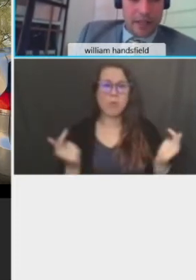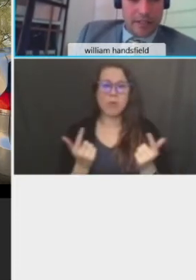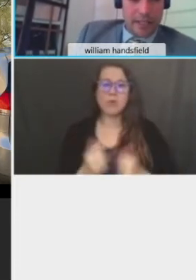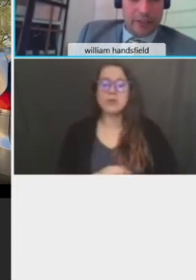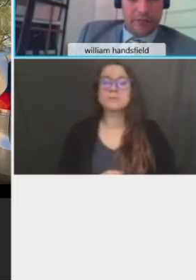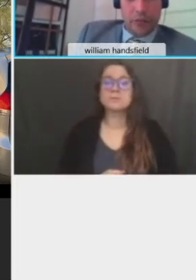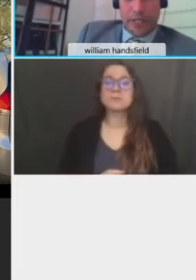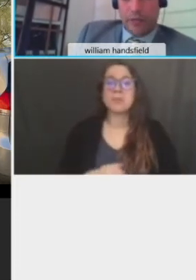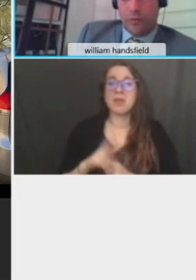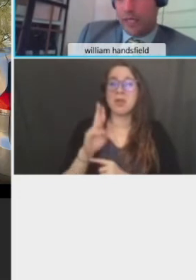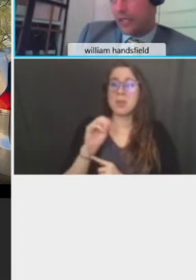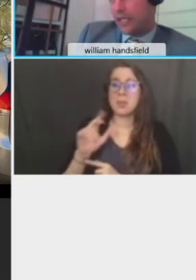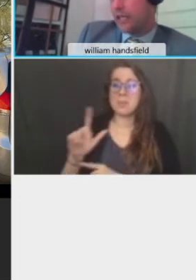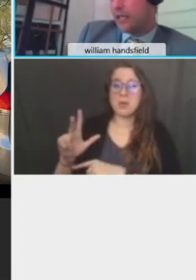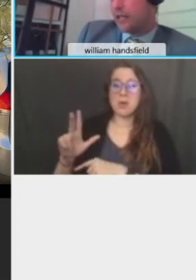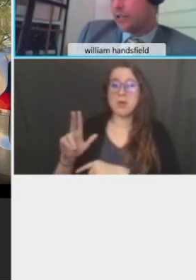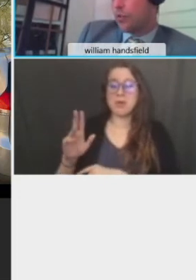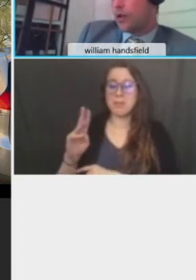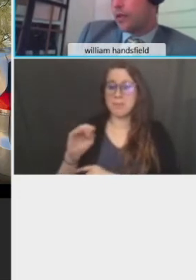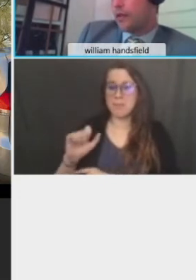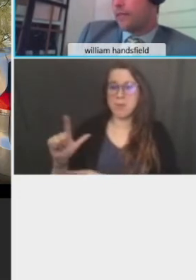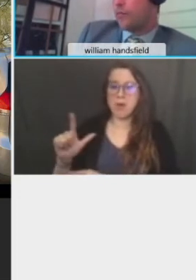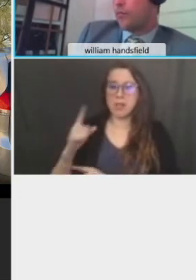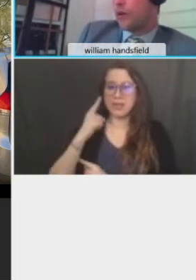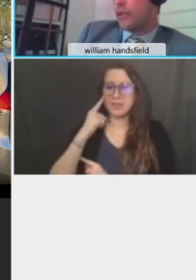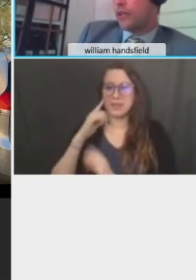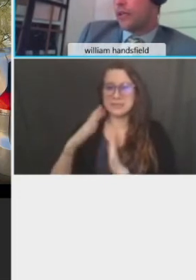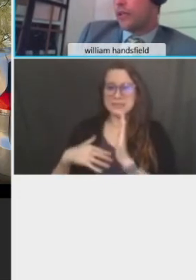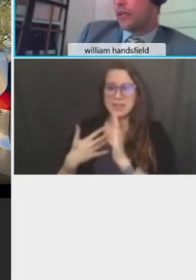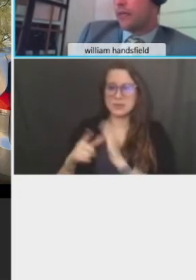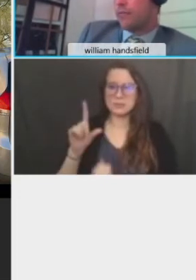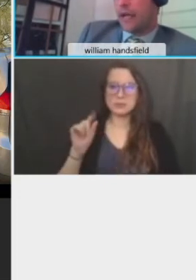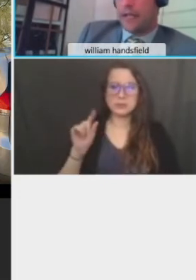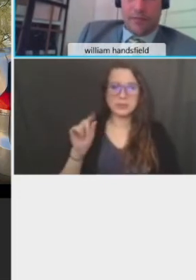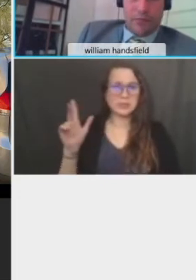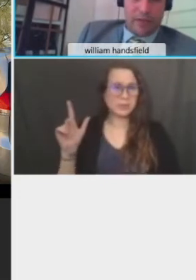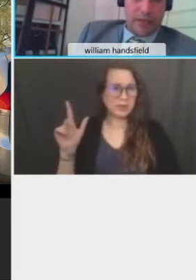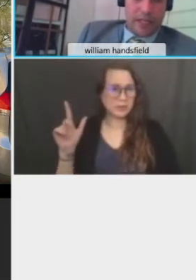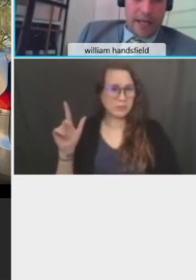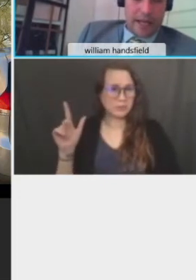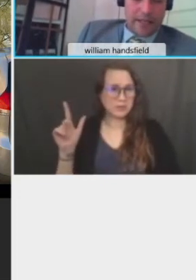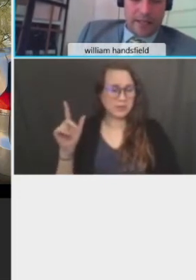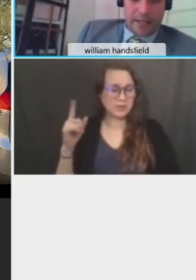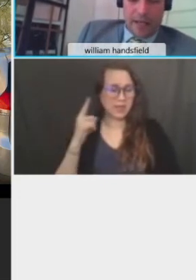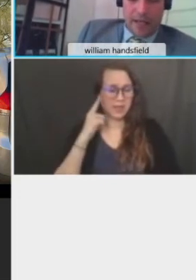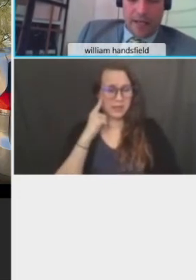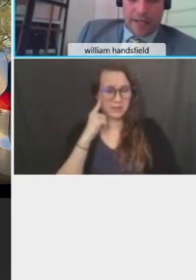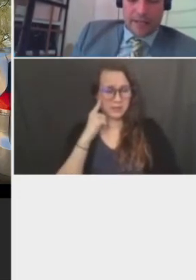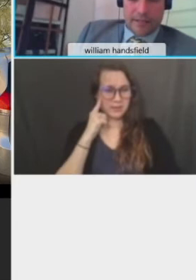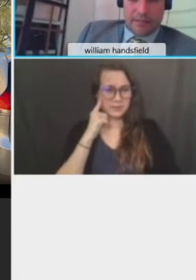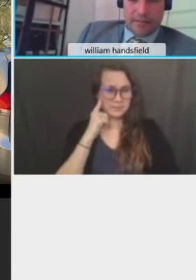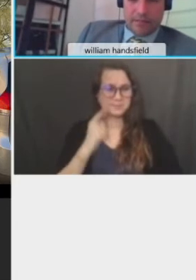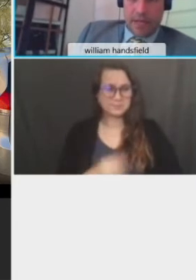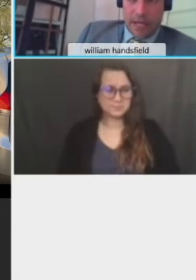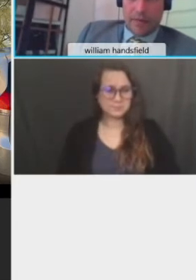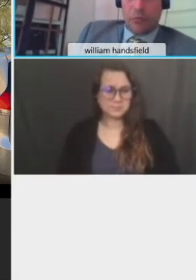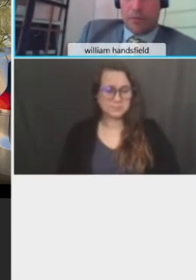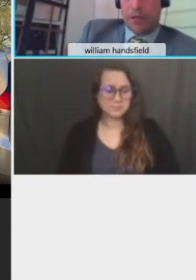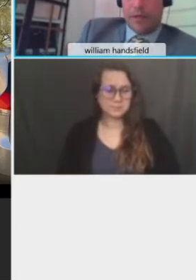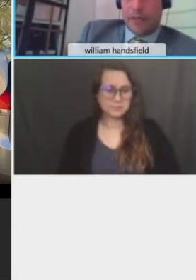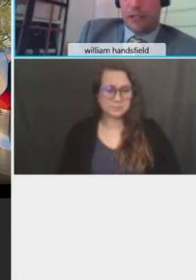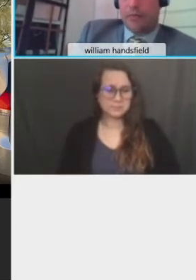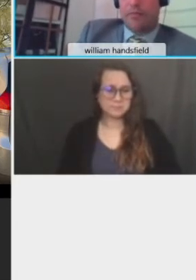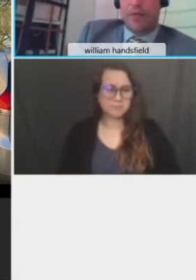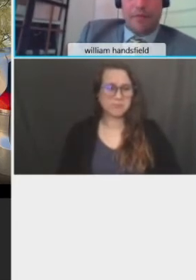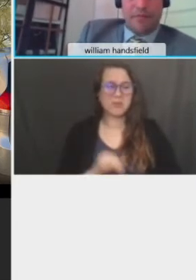is I think scheduled for 2023. So one of the ideas that we've been looking at is making that a much